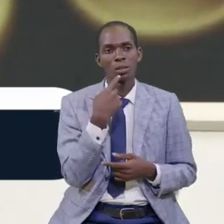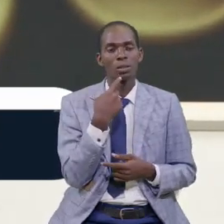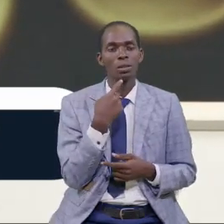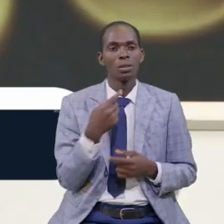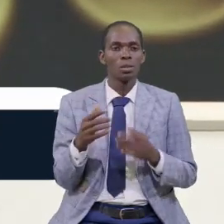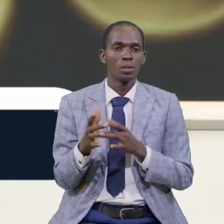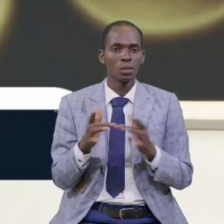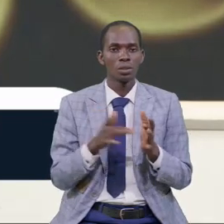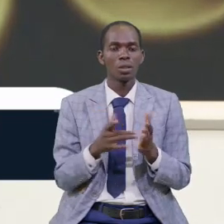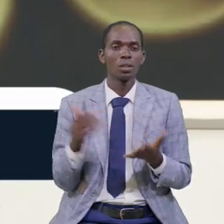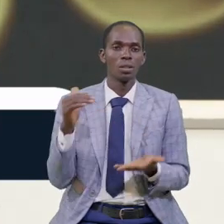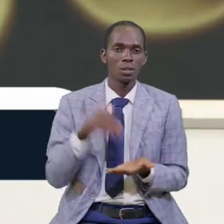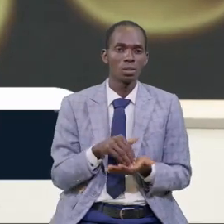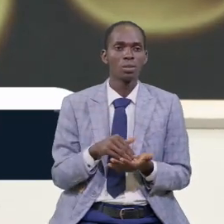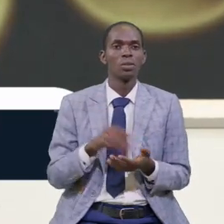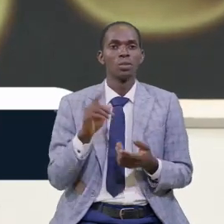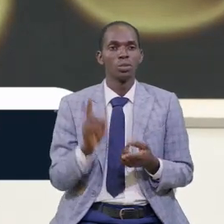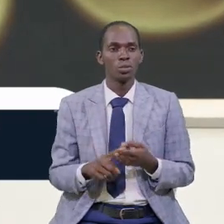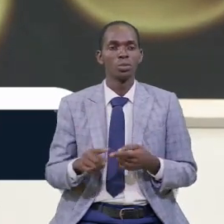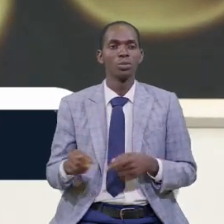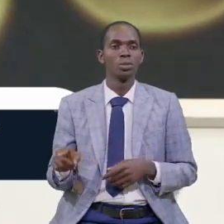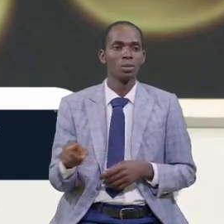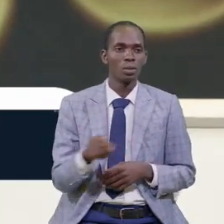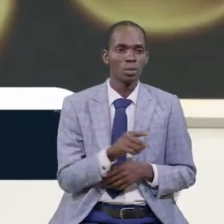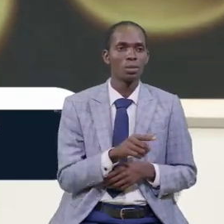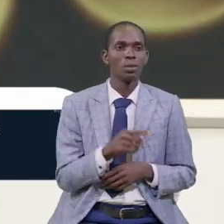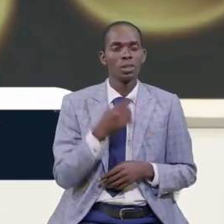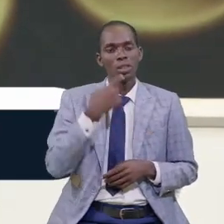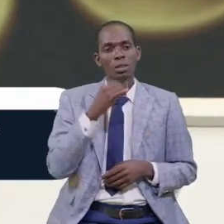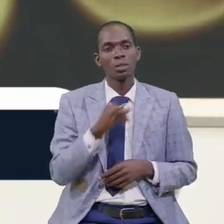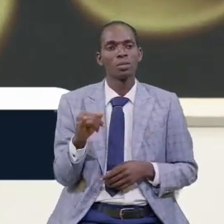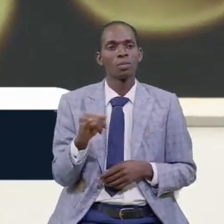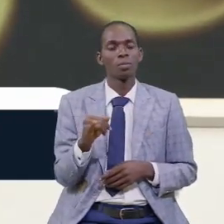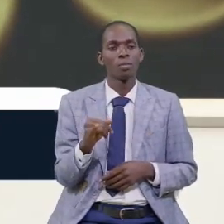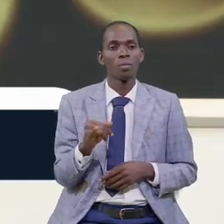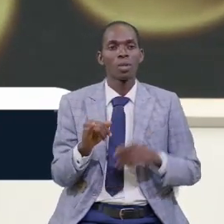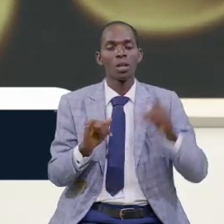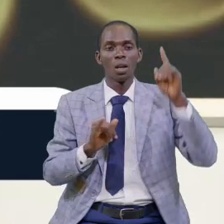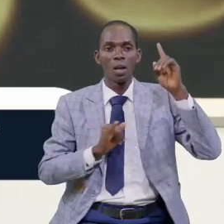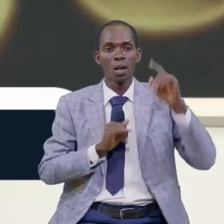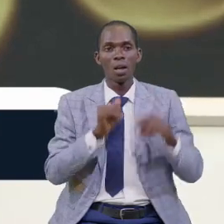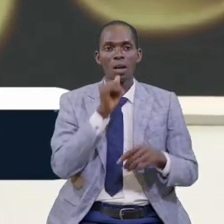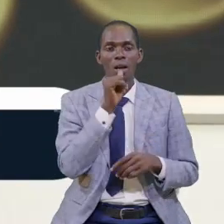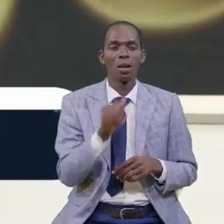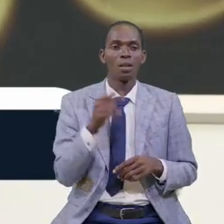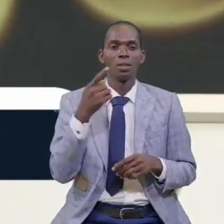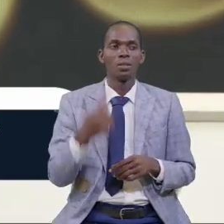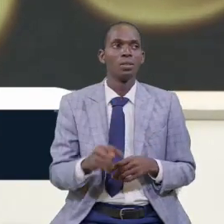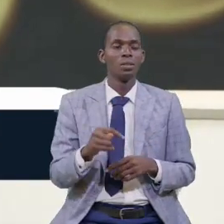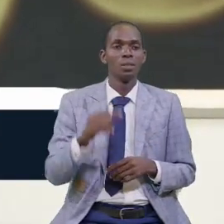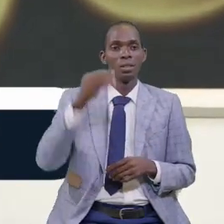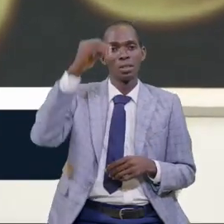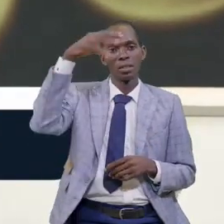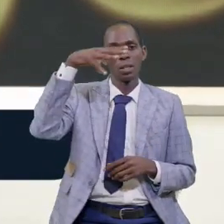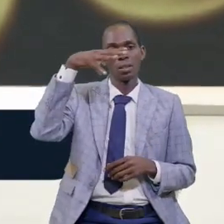again unto them, saying, I am the light of